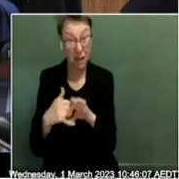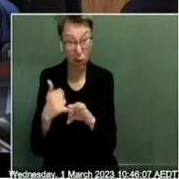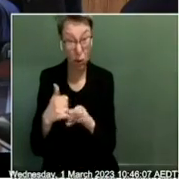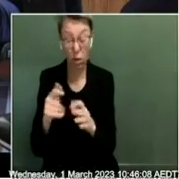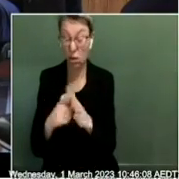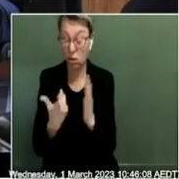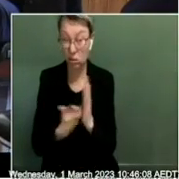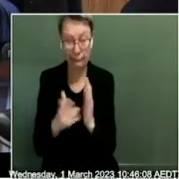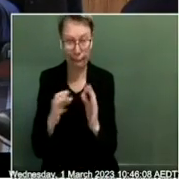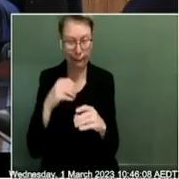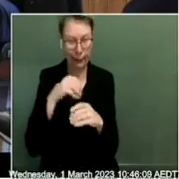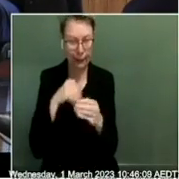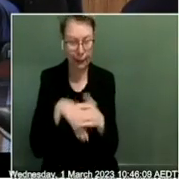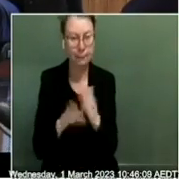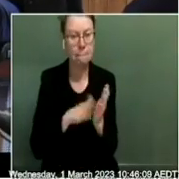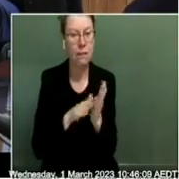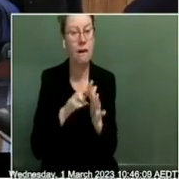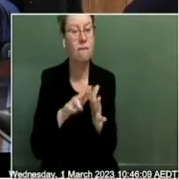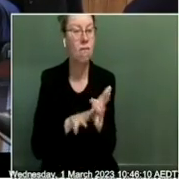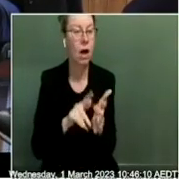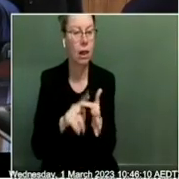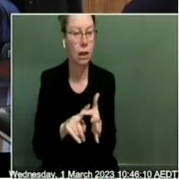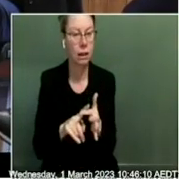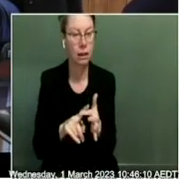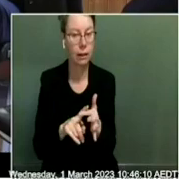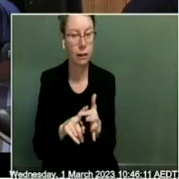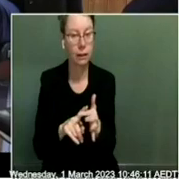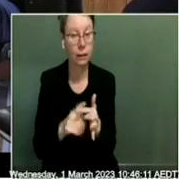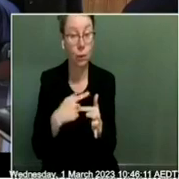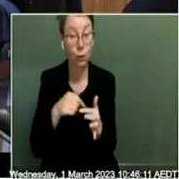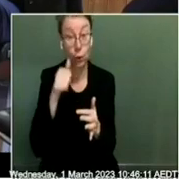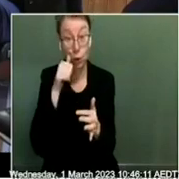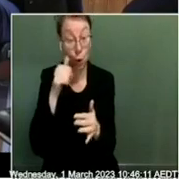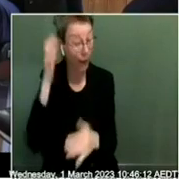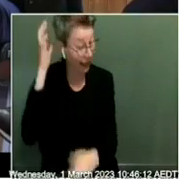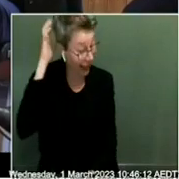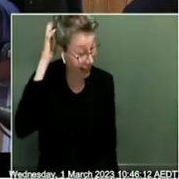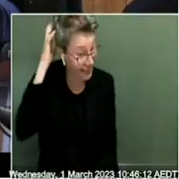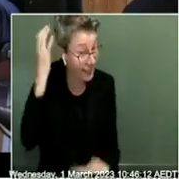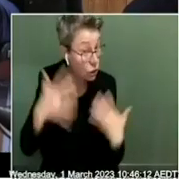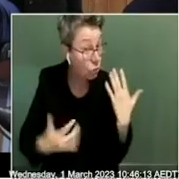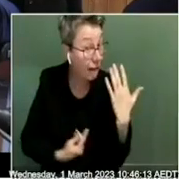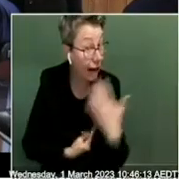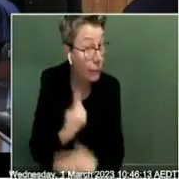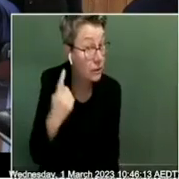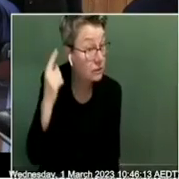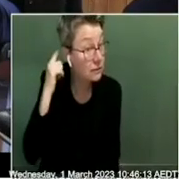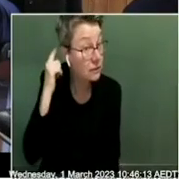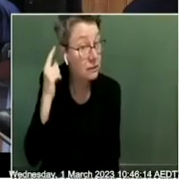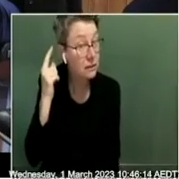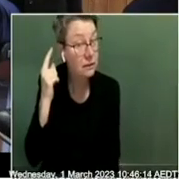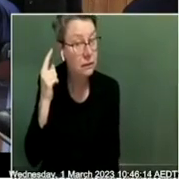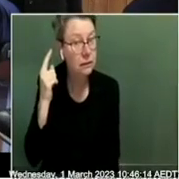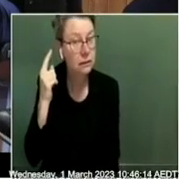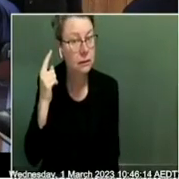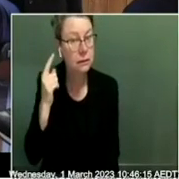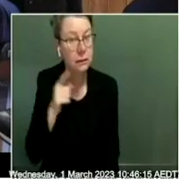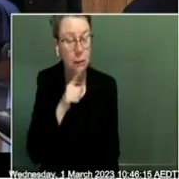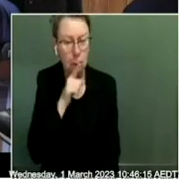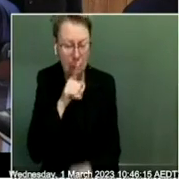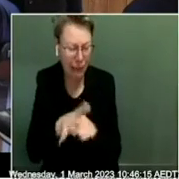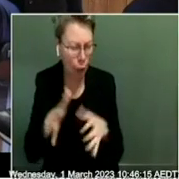and we all know if you get an injury to your head, that it's a the bleeding's profuse.